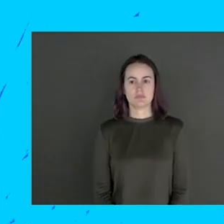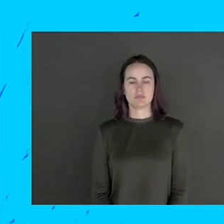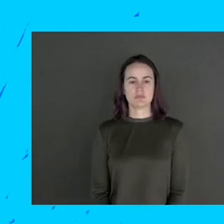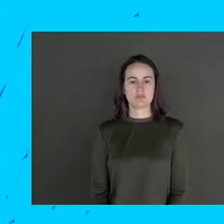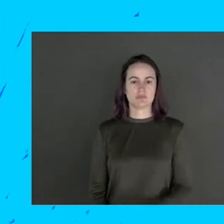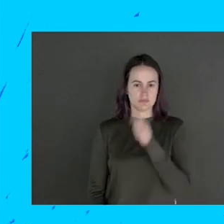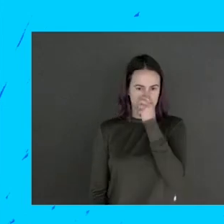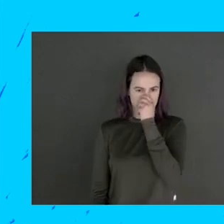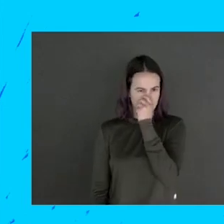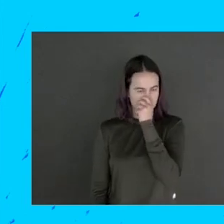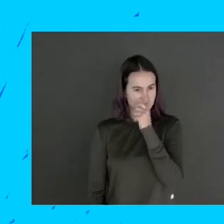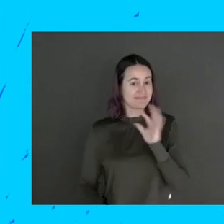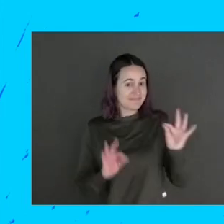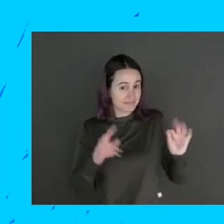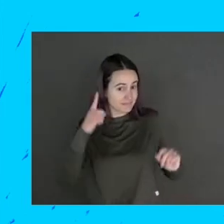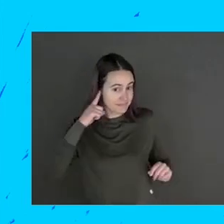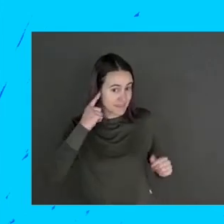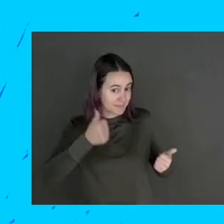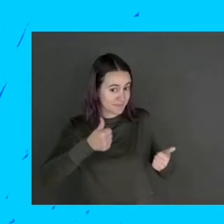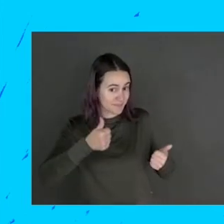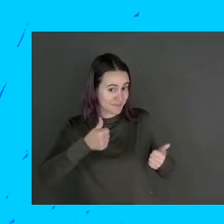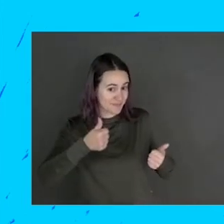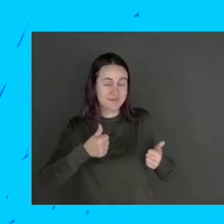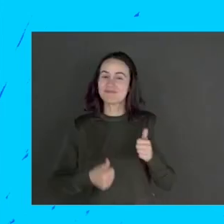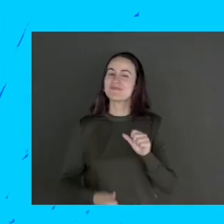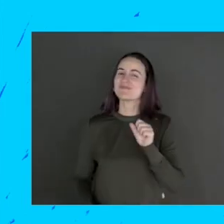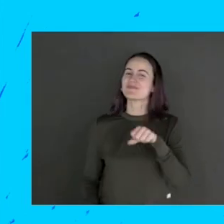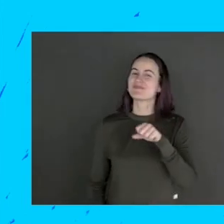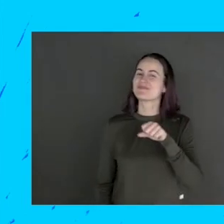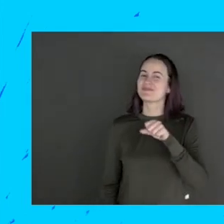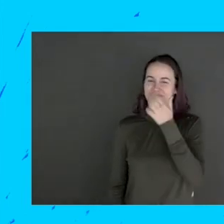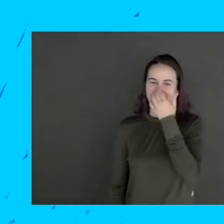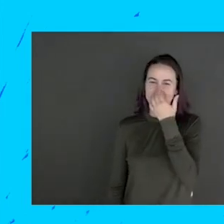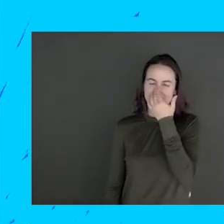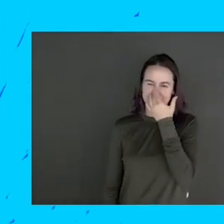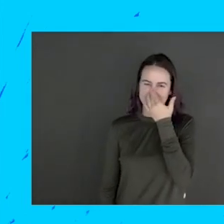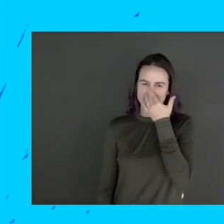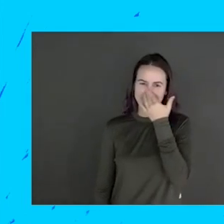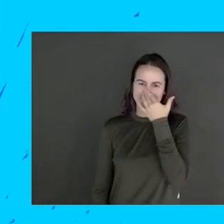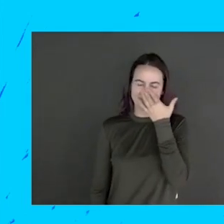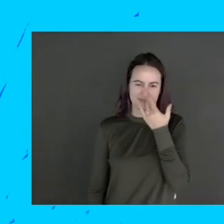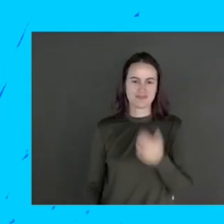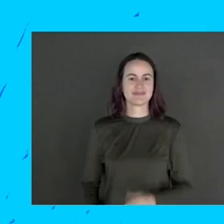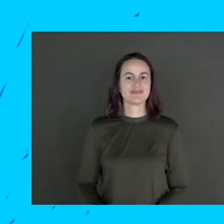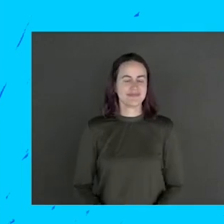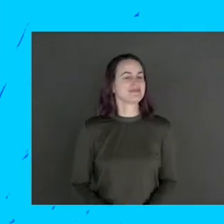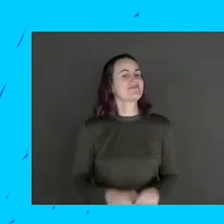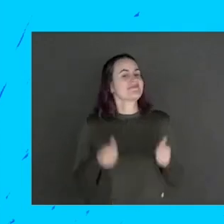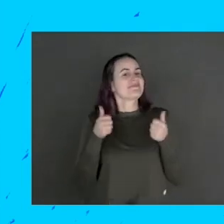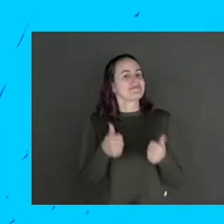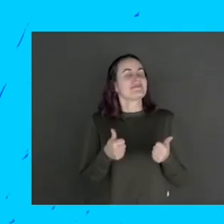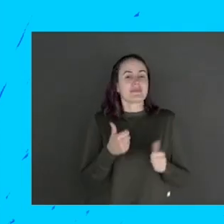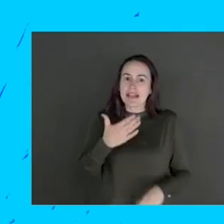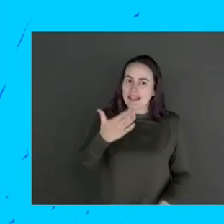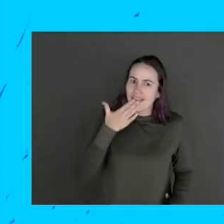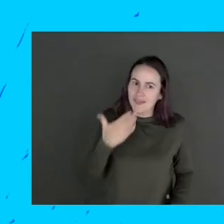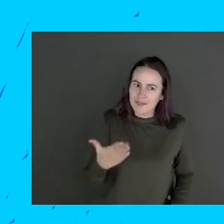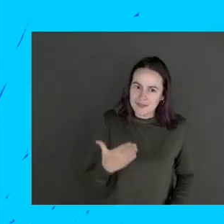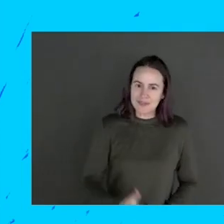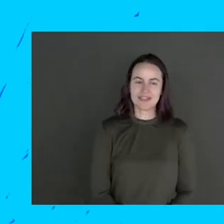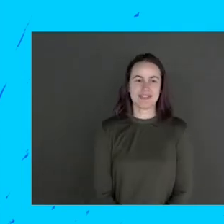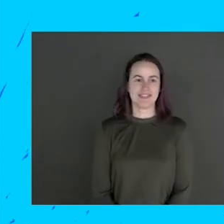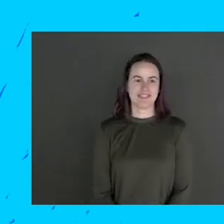Good afternoon. Can you hear me? Yes, we can hear you. Good. Thank you so much.